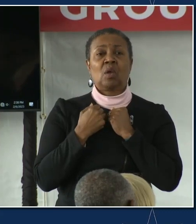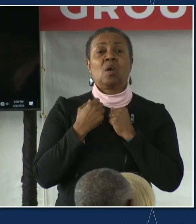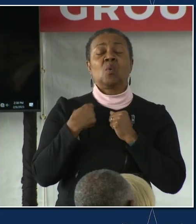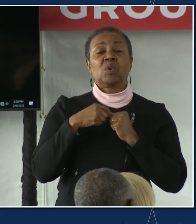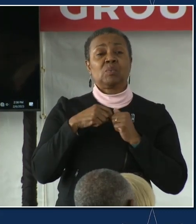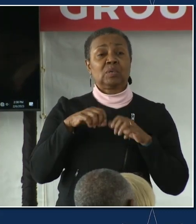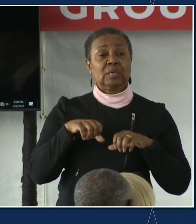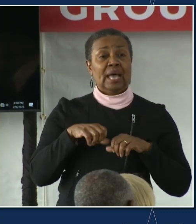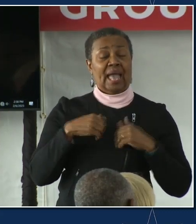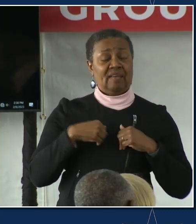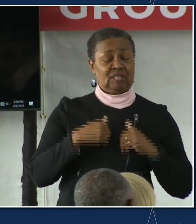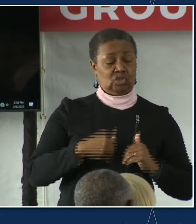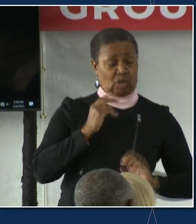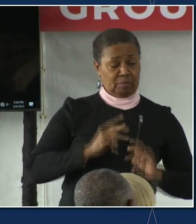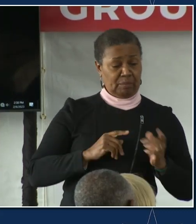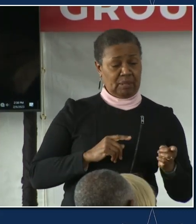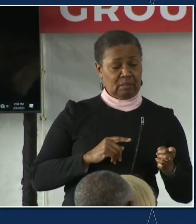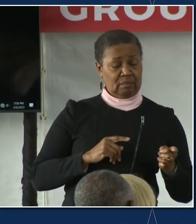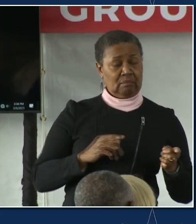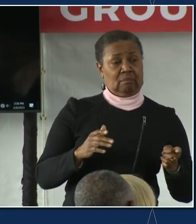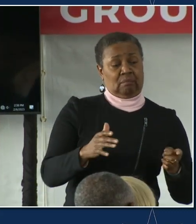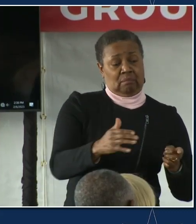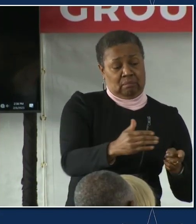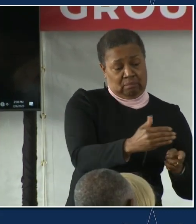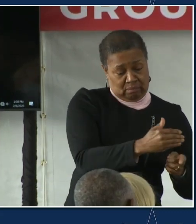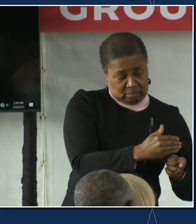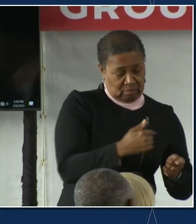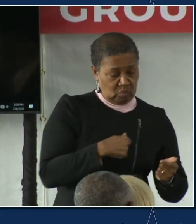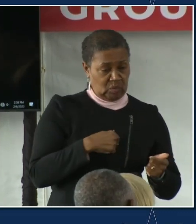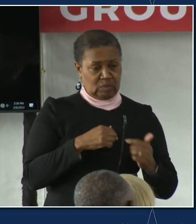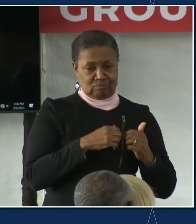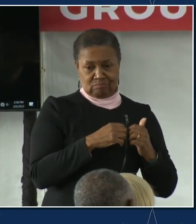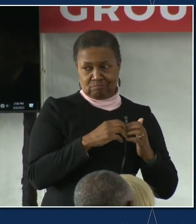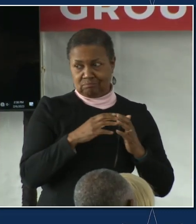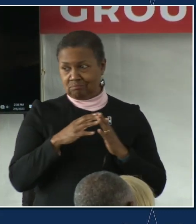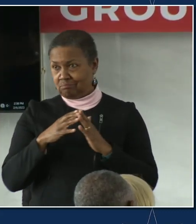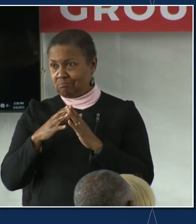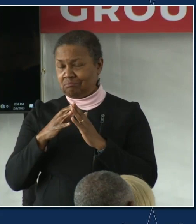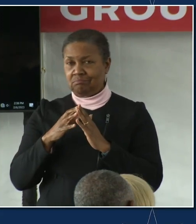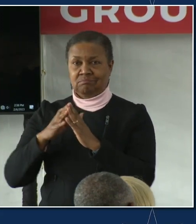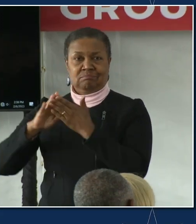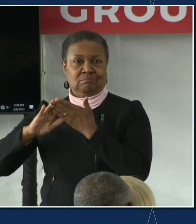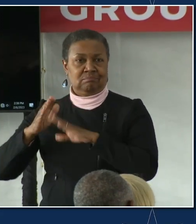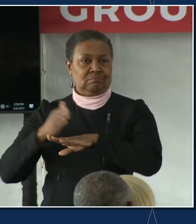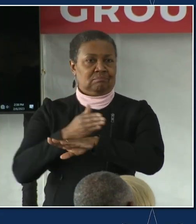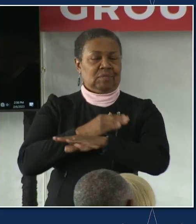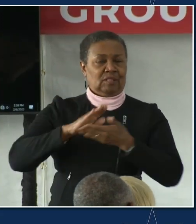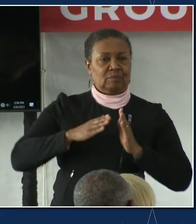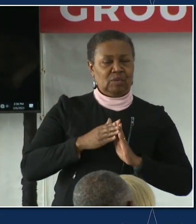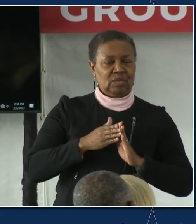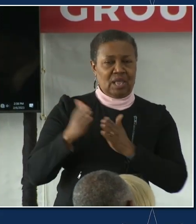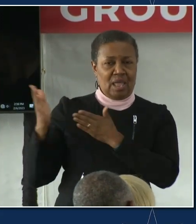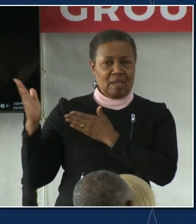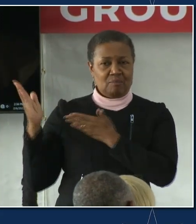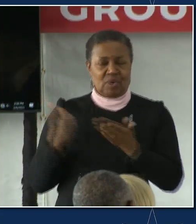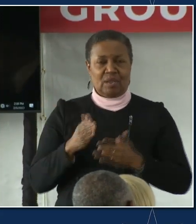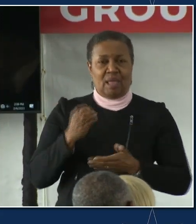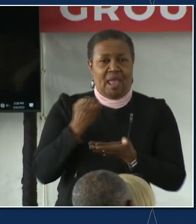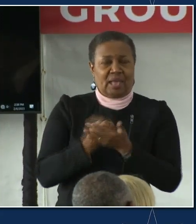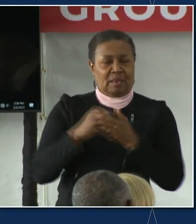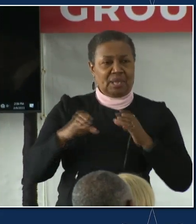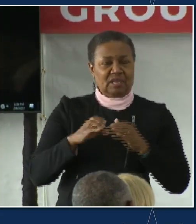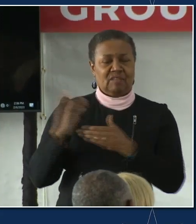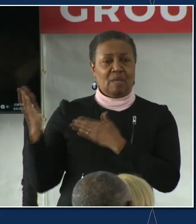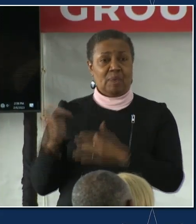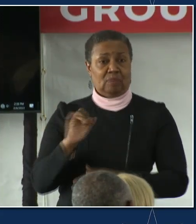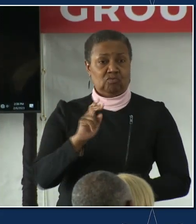gonna take these young people, we're gonna revitalize this community and bring economic activity and jobs